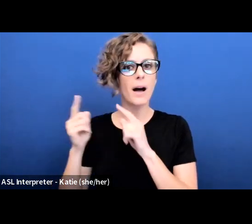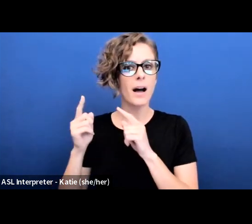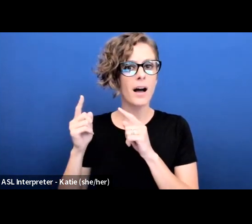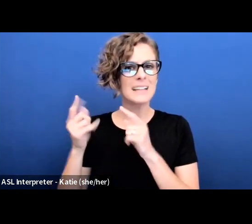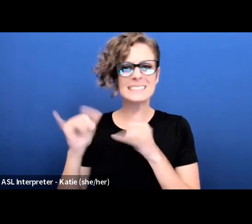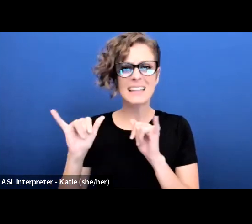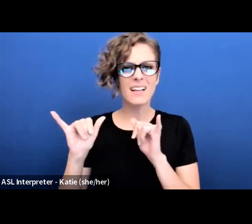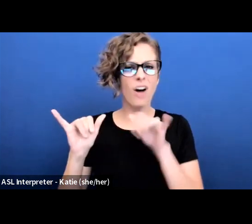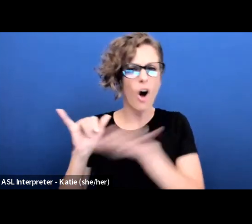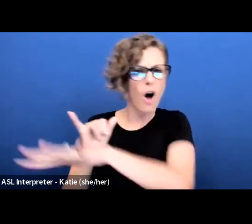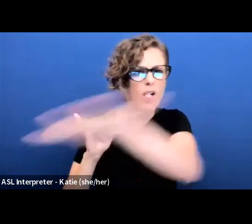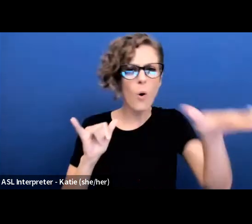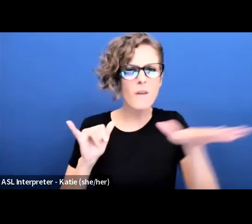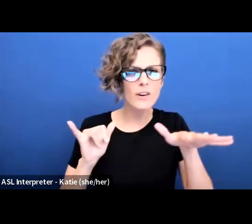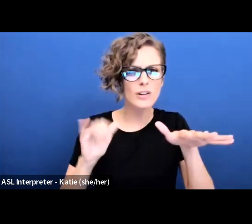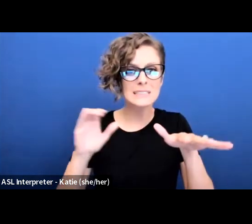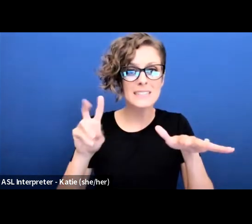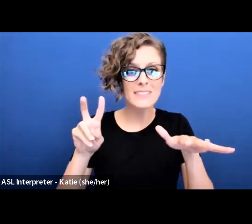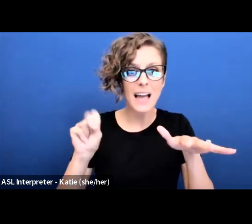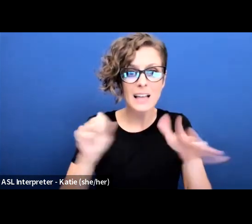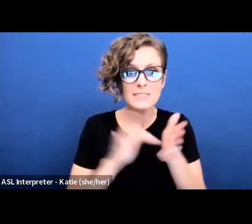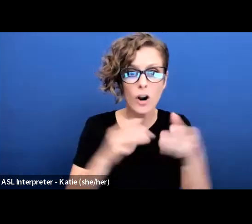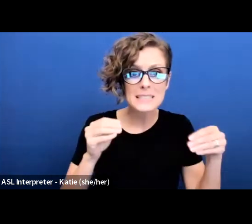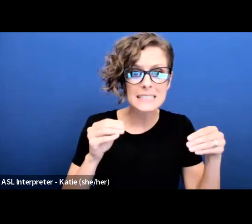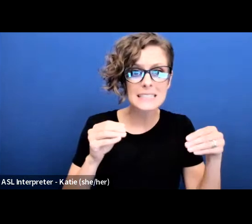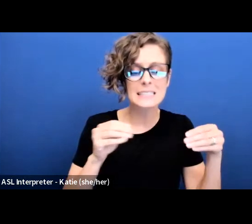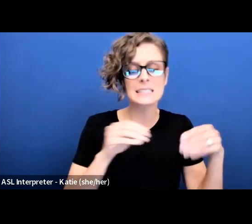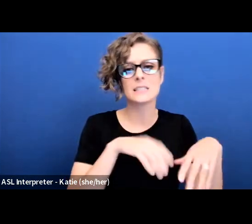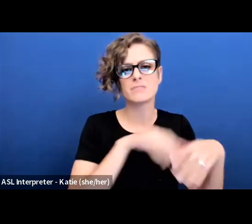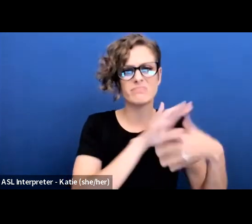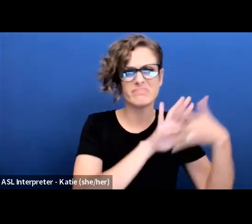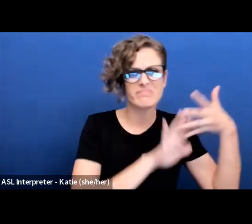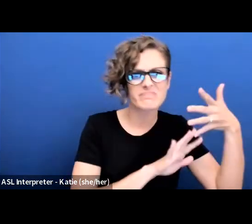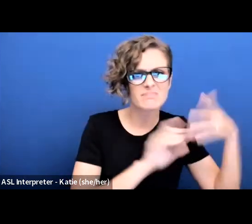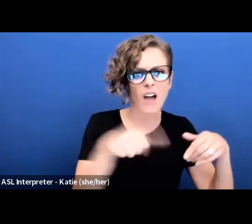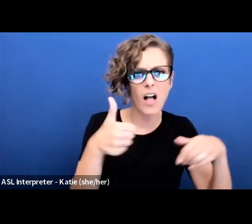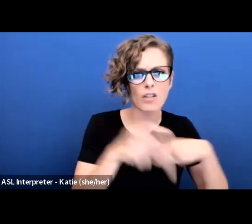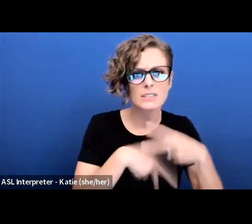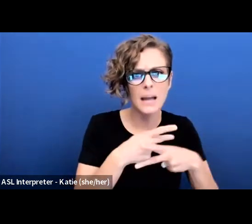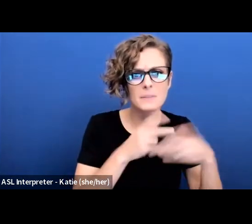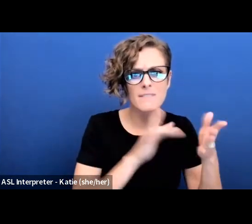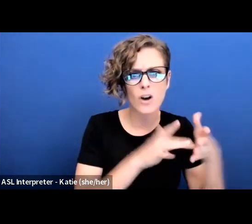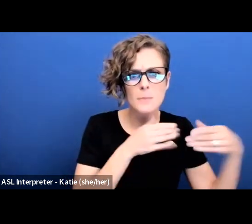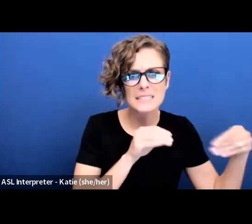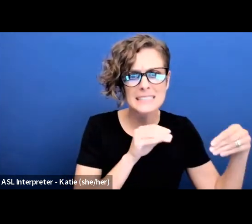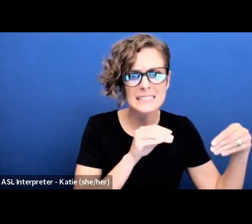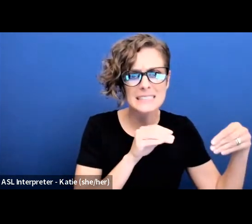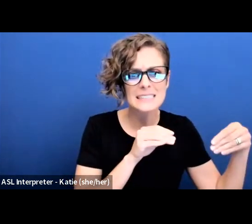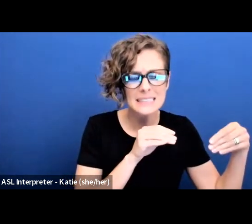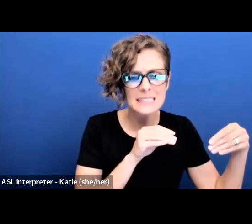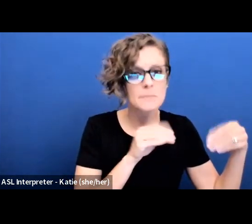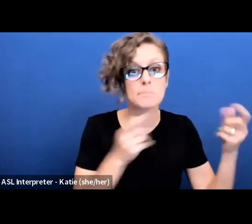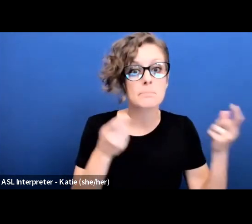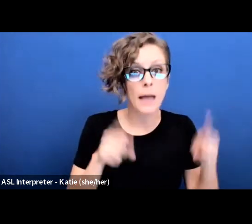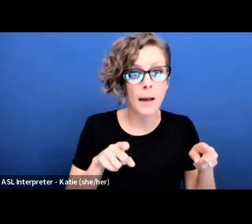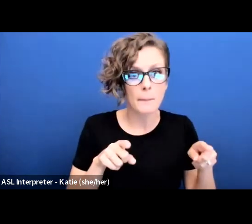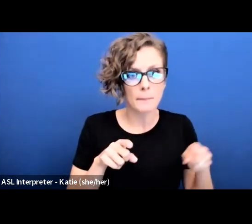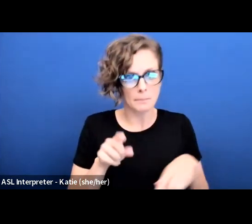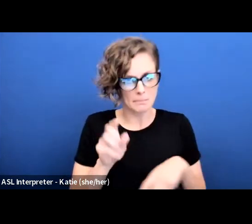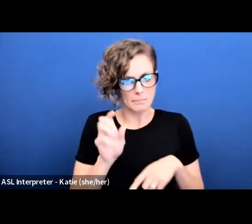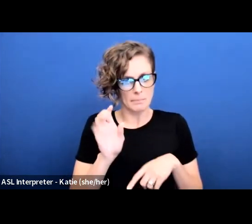CVSs and at other types of pharmacies where that's